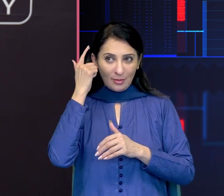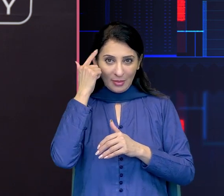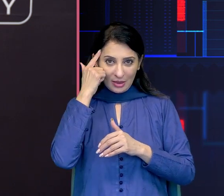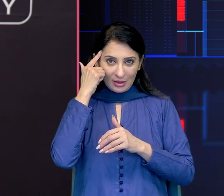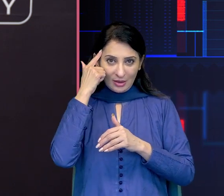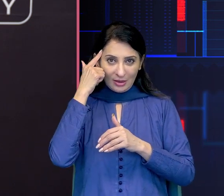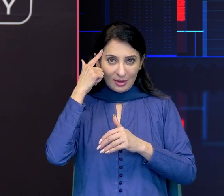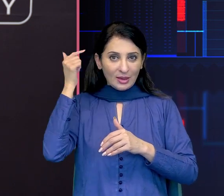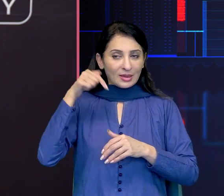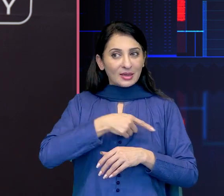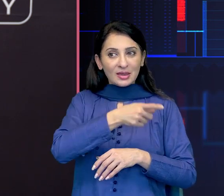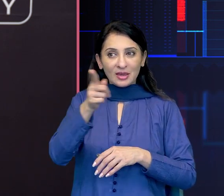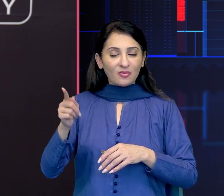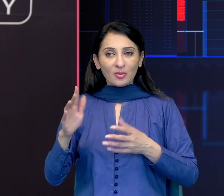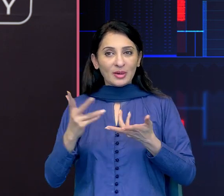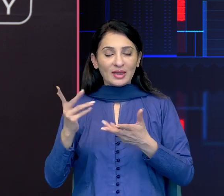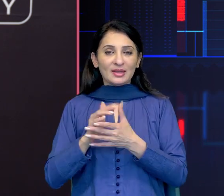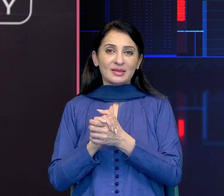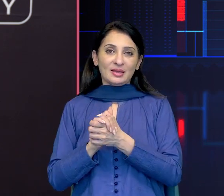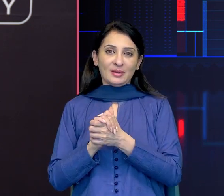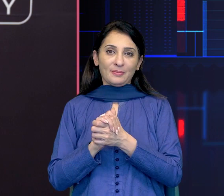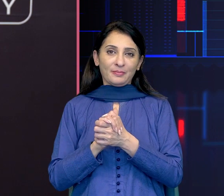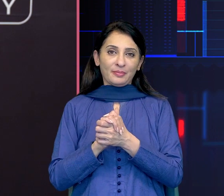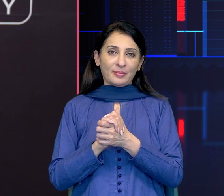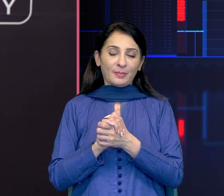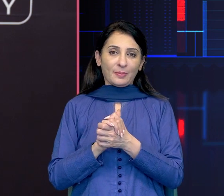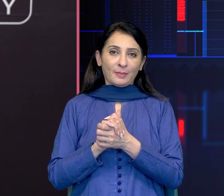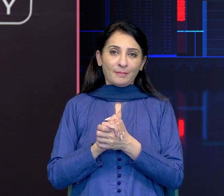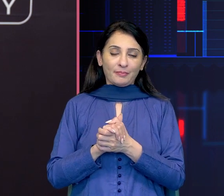we don't get the chance to